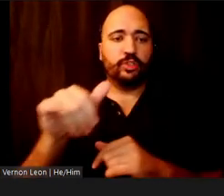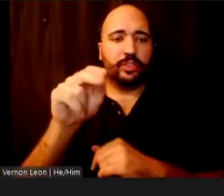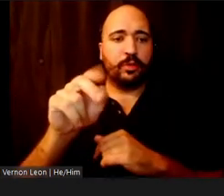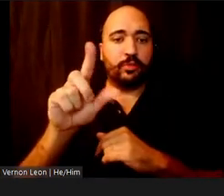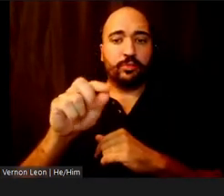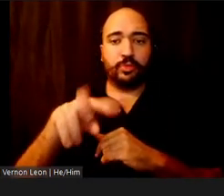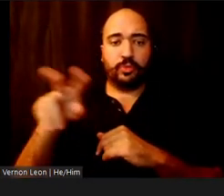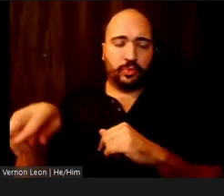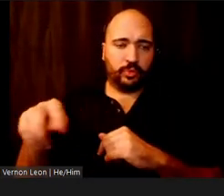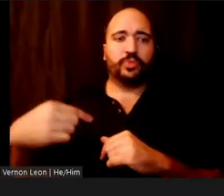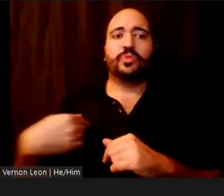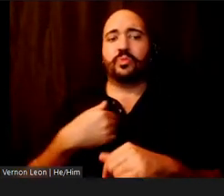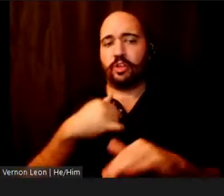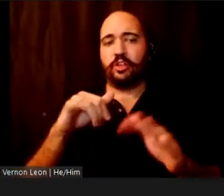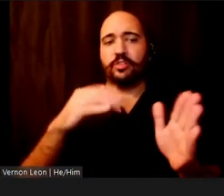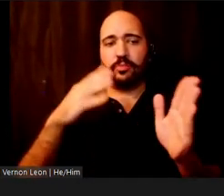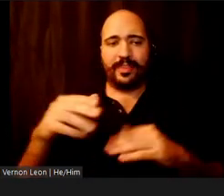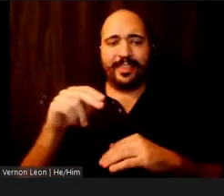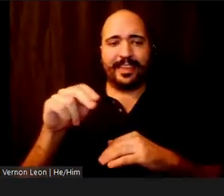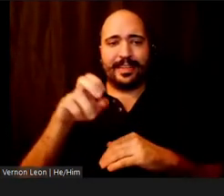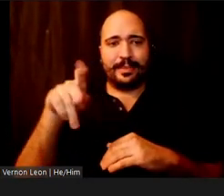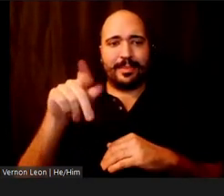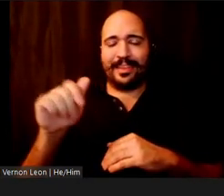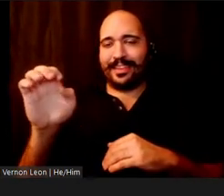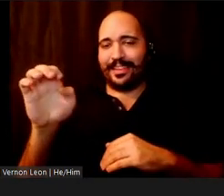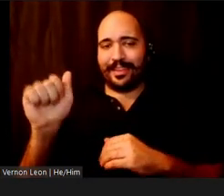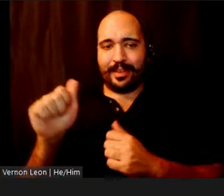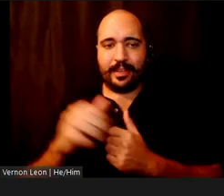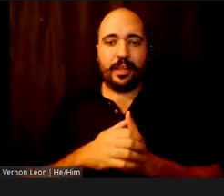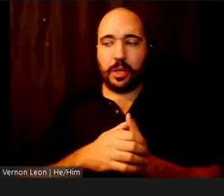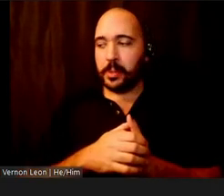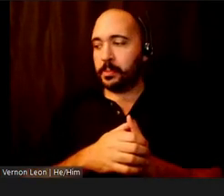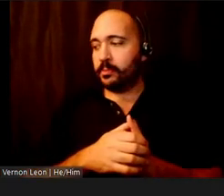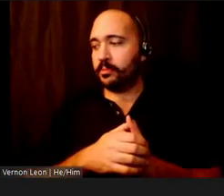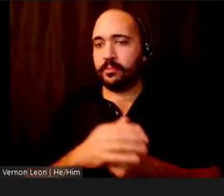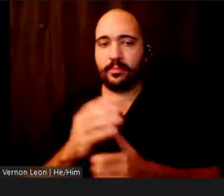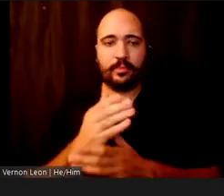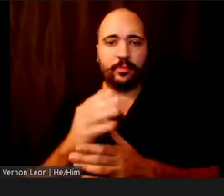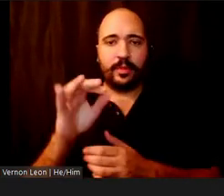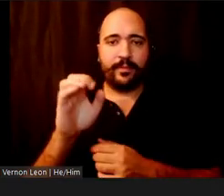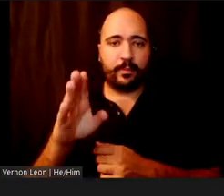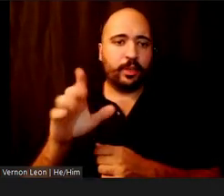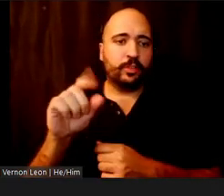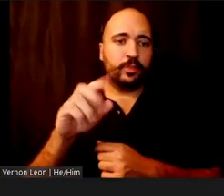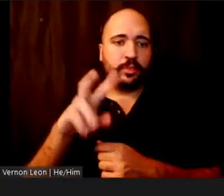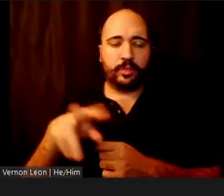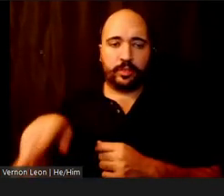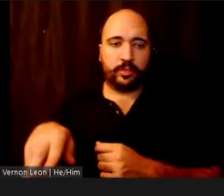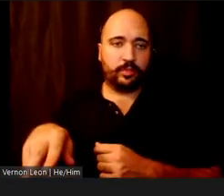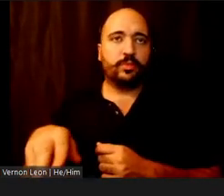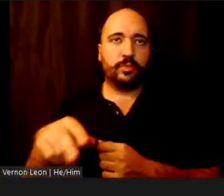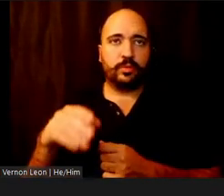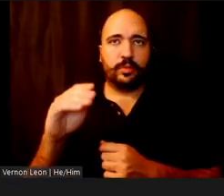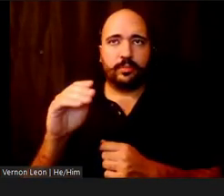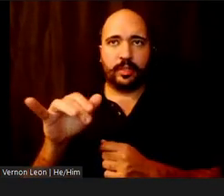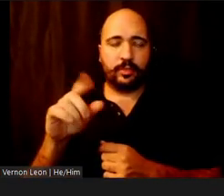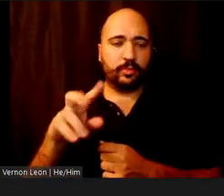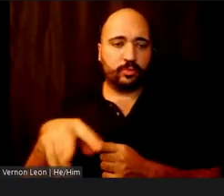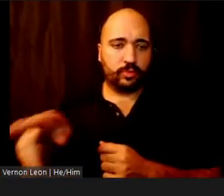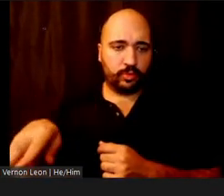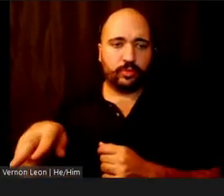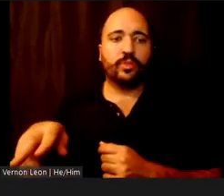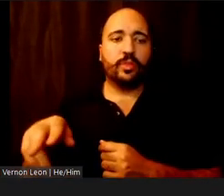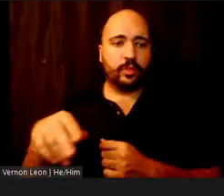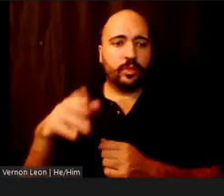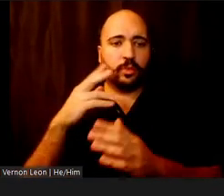prepare the NEPA environmental assessment. Between February 2022 and May 2022, there will be